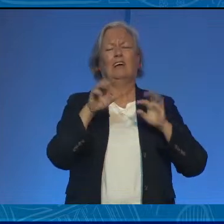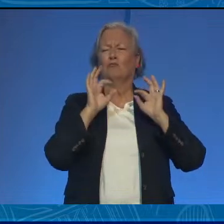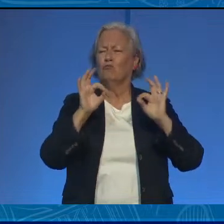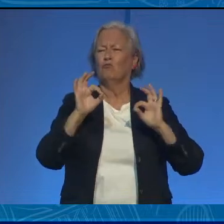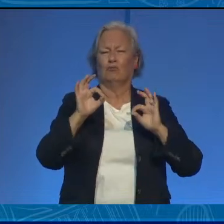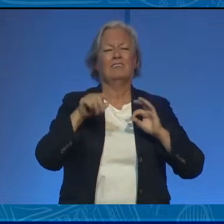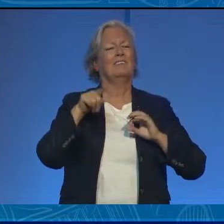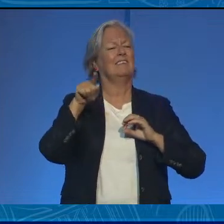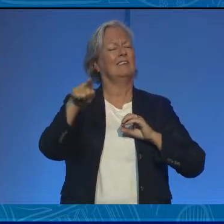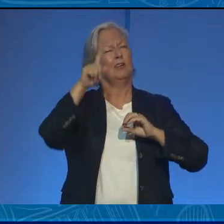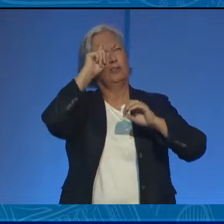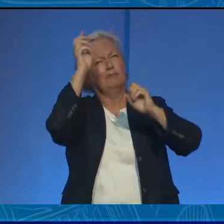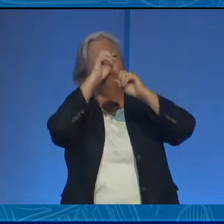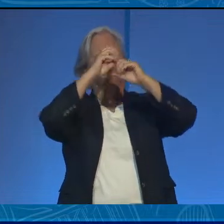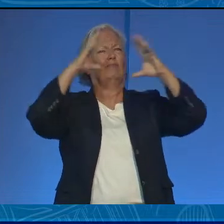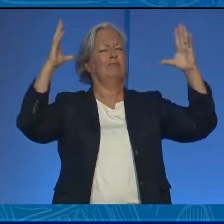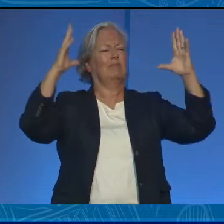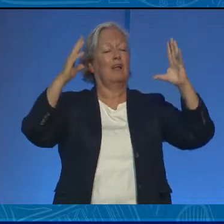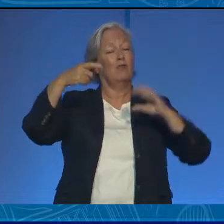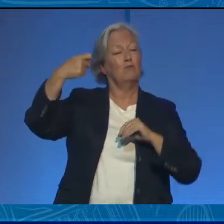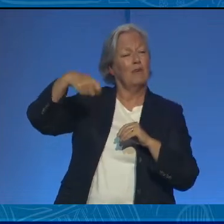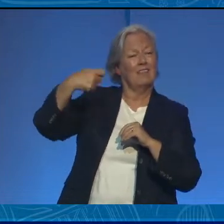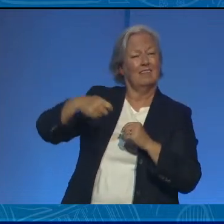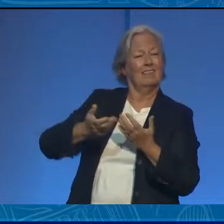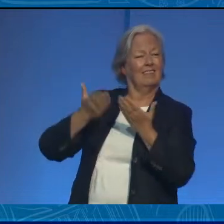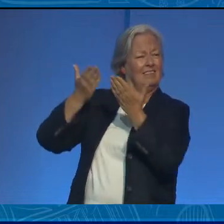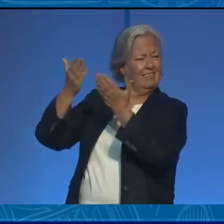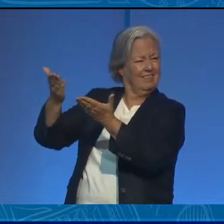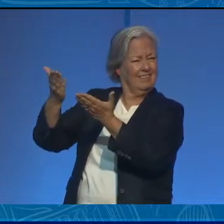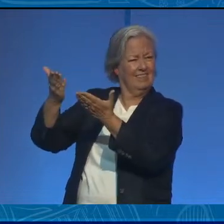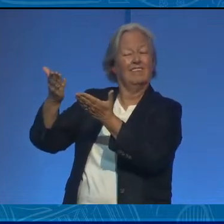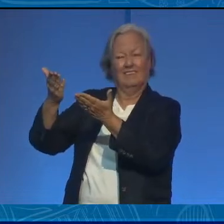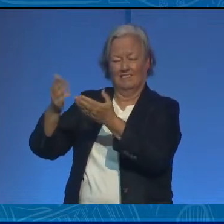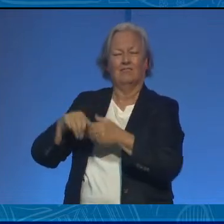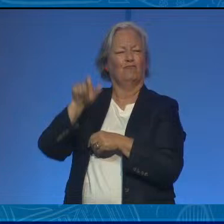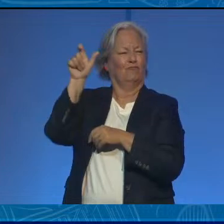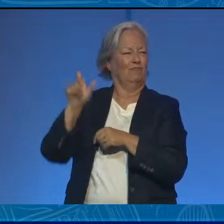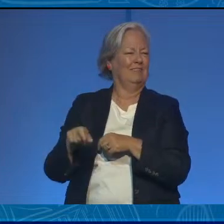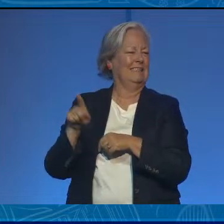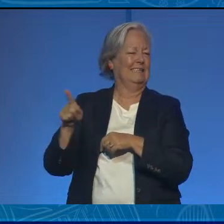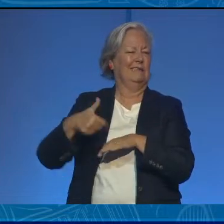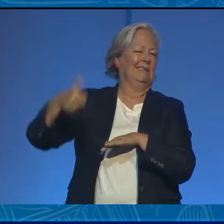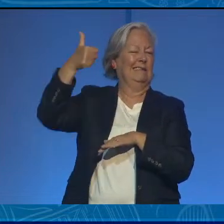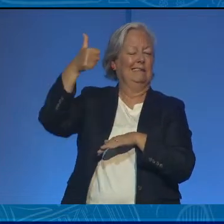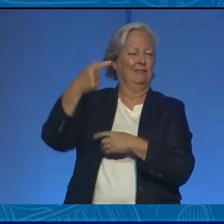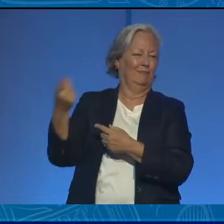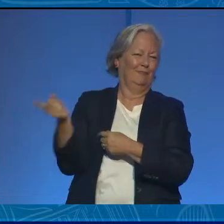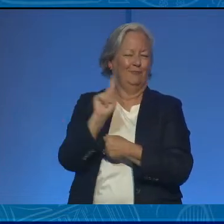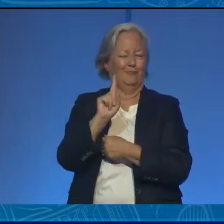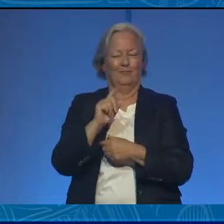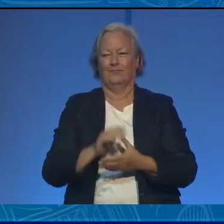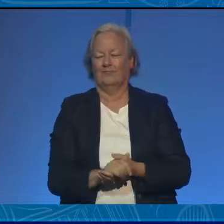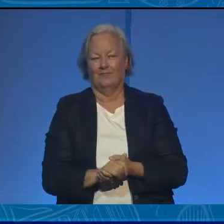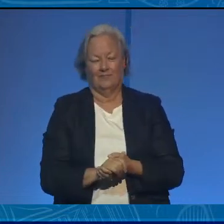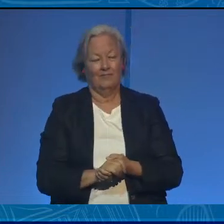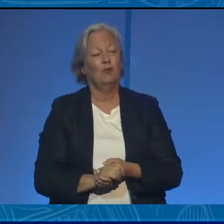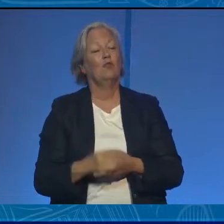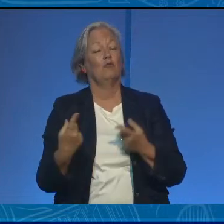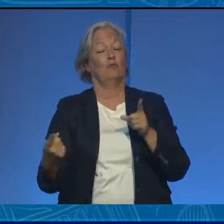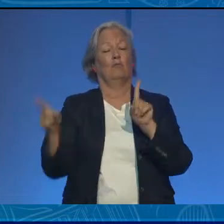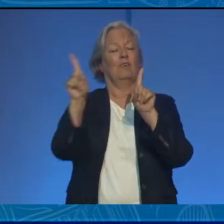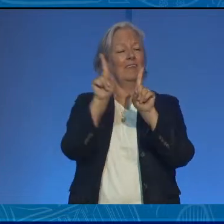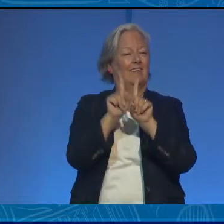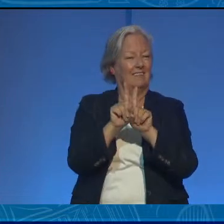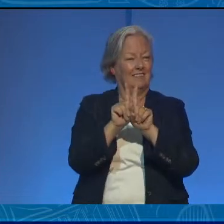of His Excellency President Ferdinand R. Marcos Jr. and His